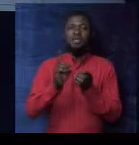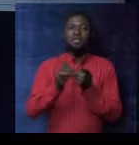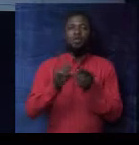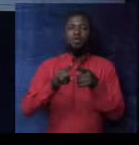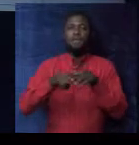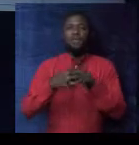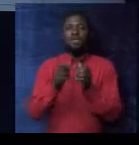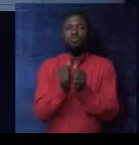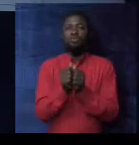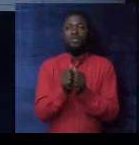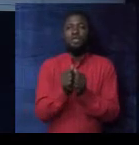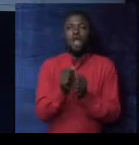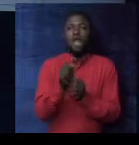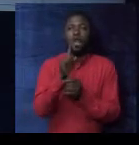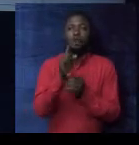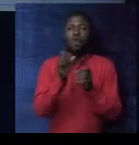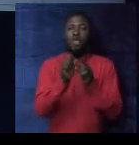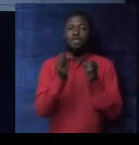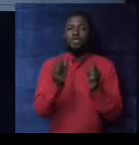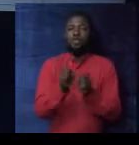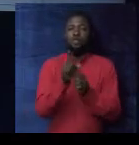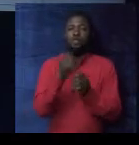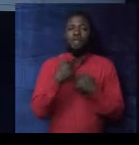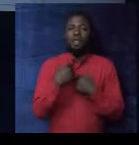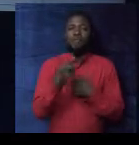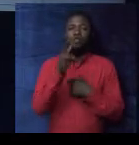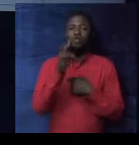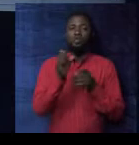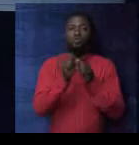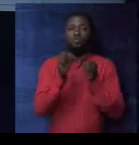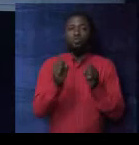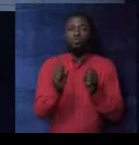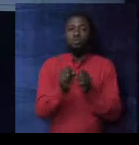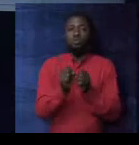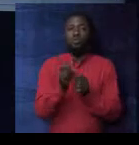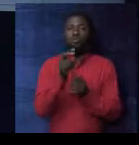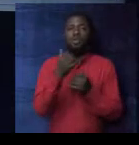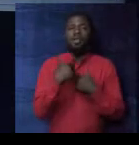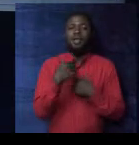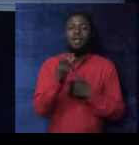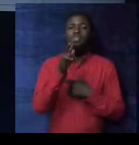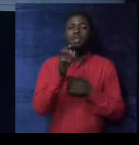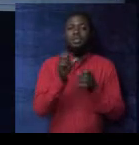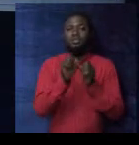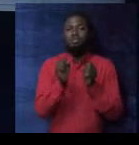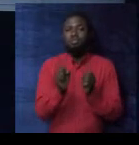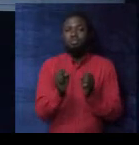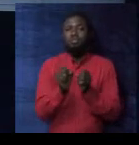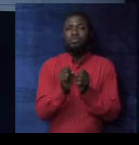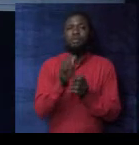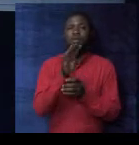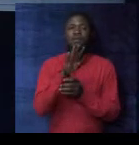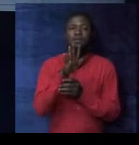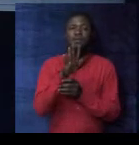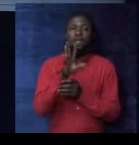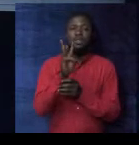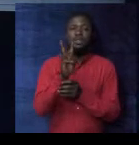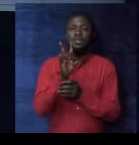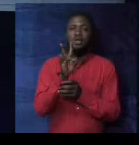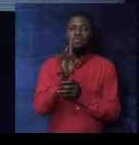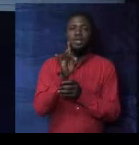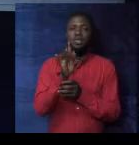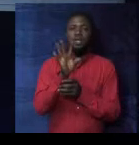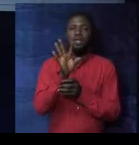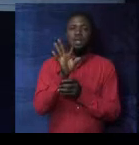begin with. Start with 1, so that's 1 square. Then now you have 2 squares, and then you have 3 squares, and then 4, and then 5, and